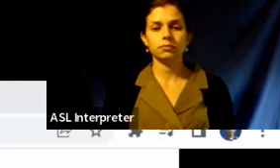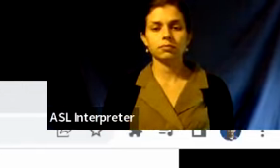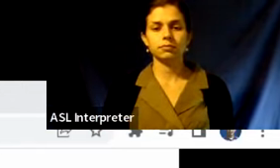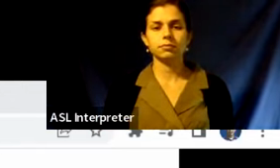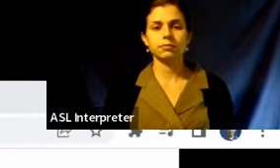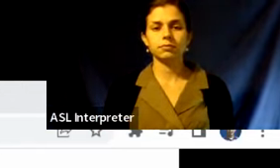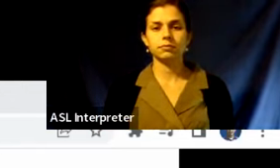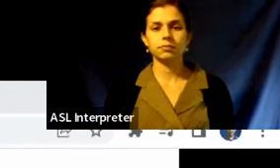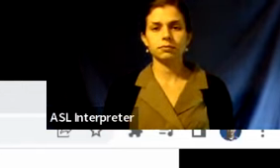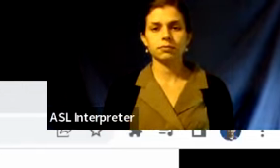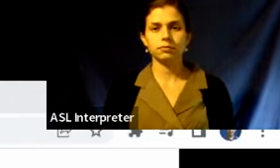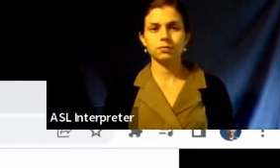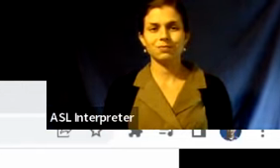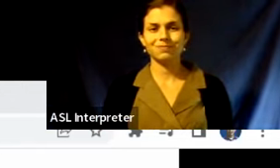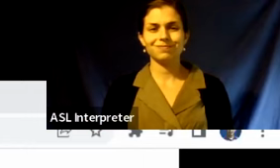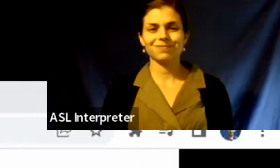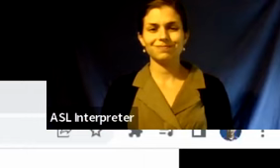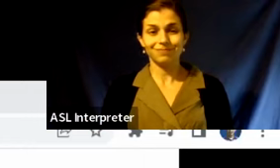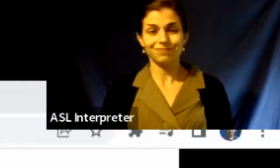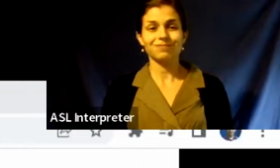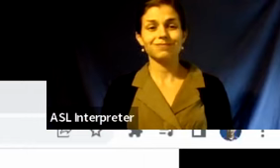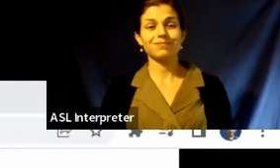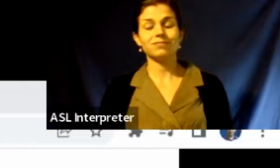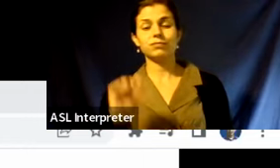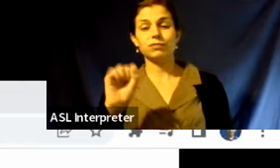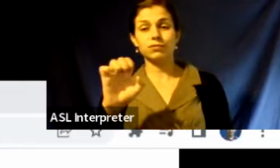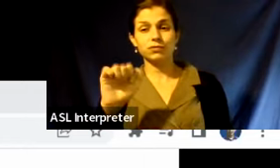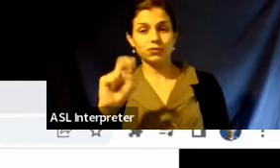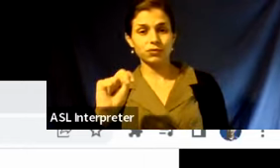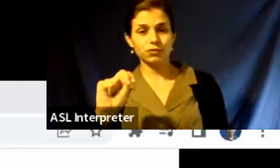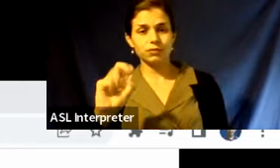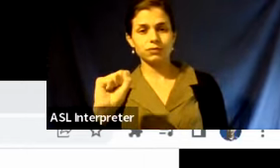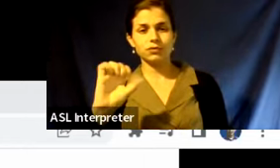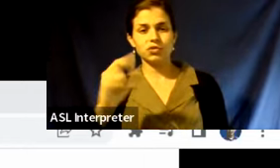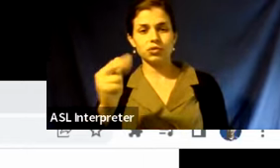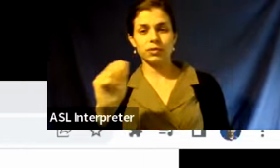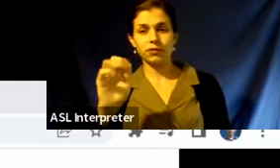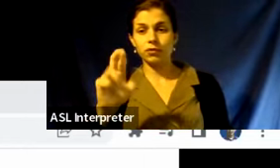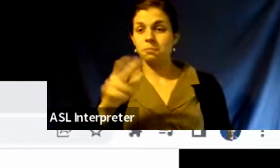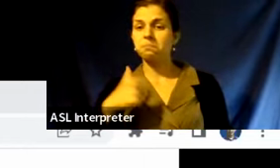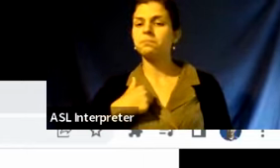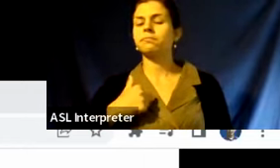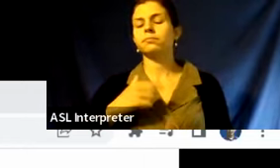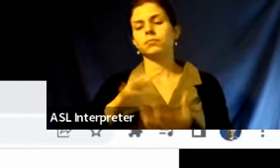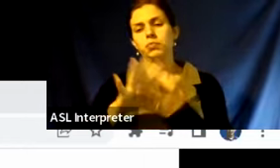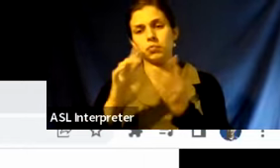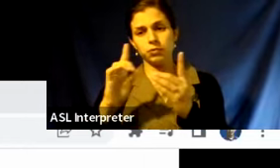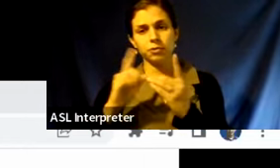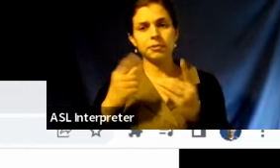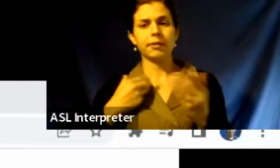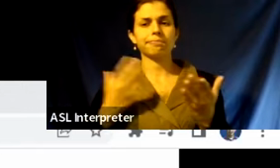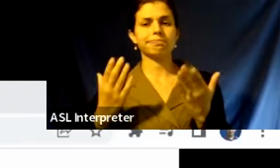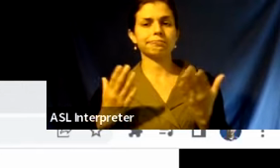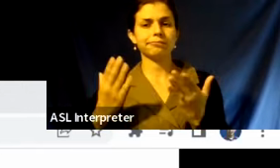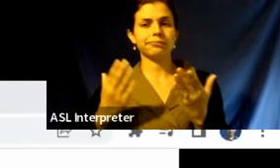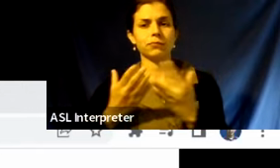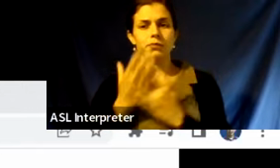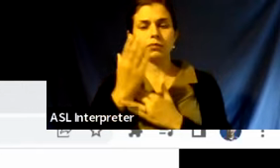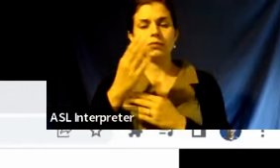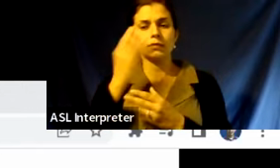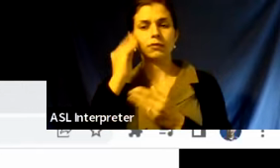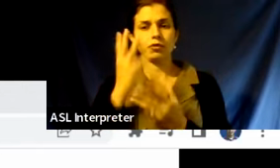Yes, we're shy. Hi, I'm Sean Schaefer. I serve the Edmonds School District community as its information service